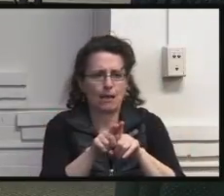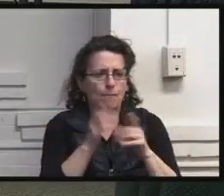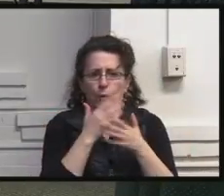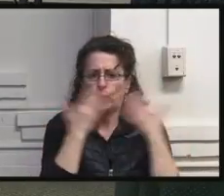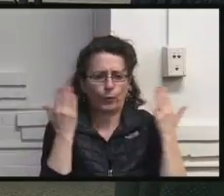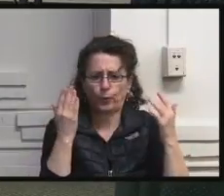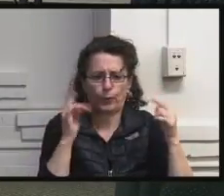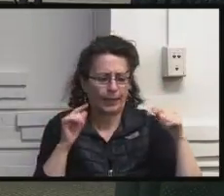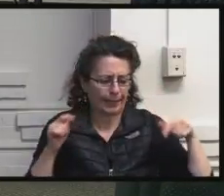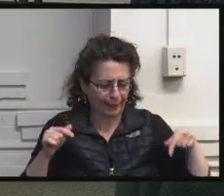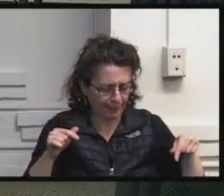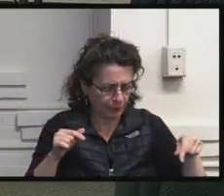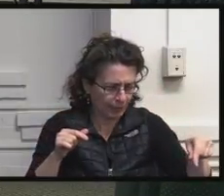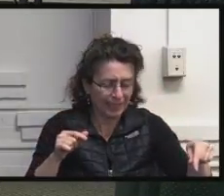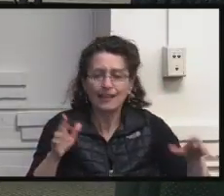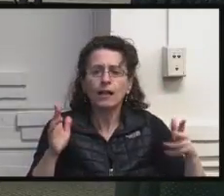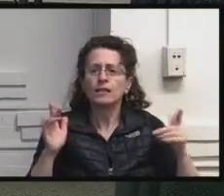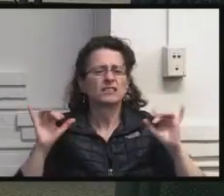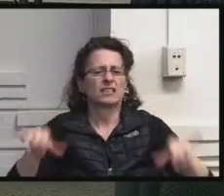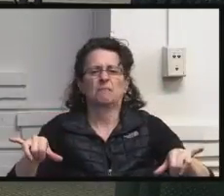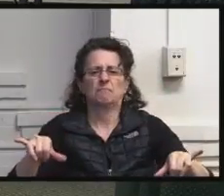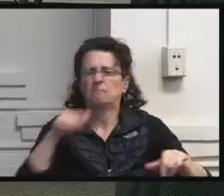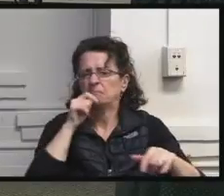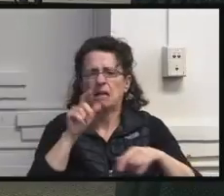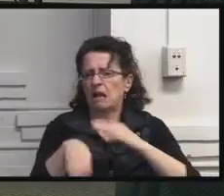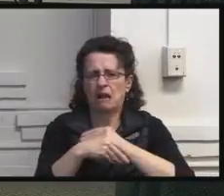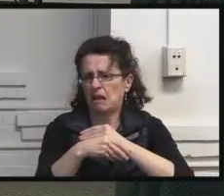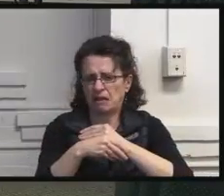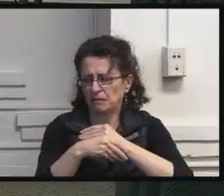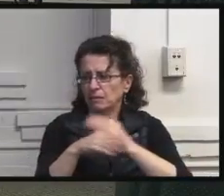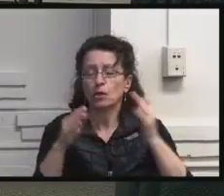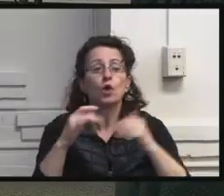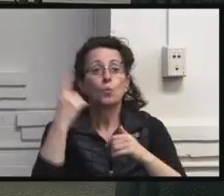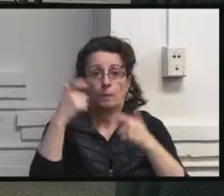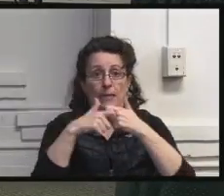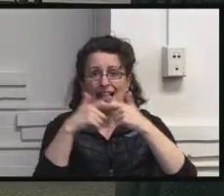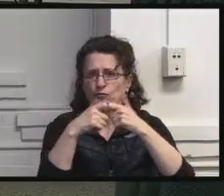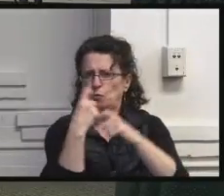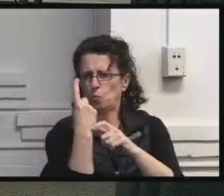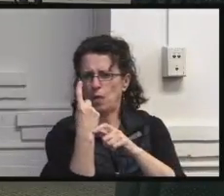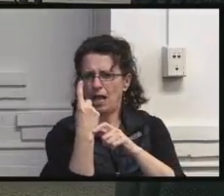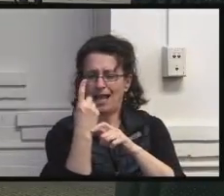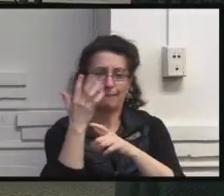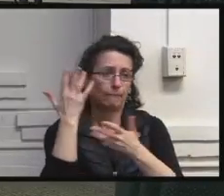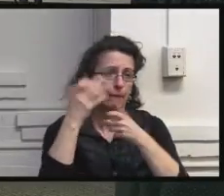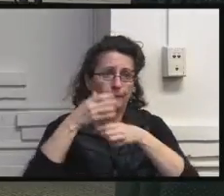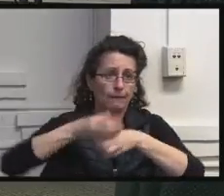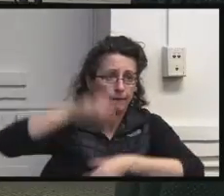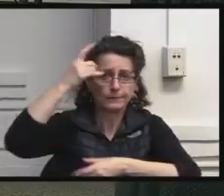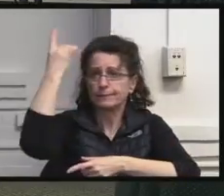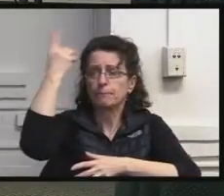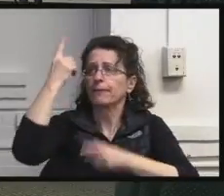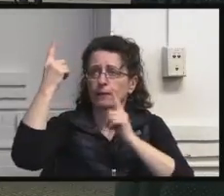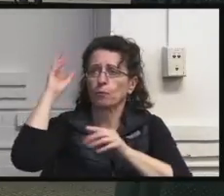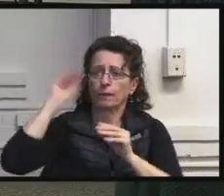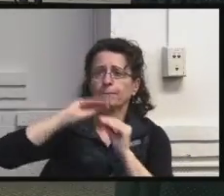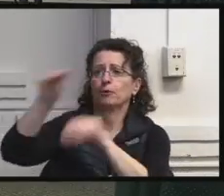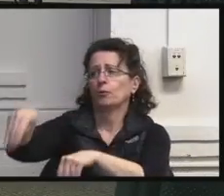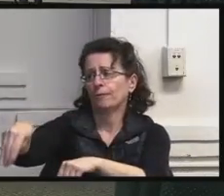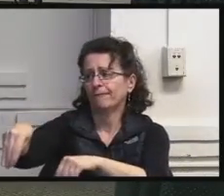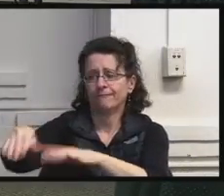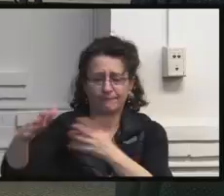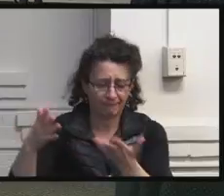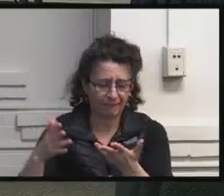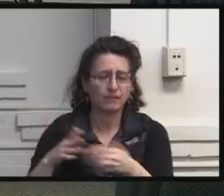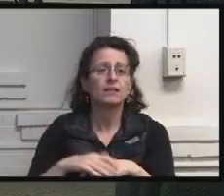We need to relocate one aerial utility. And we're not proposing to take any right-of-way. And ideally, construction will go this